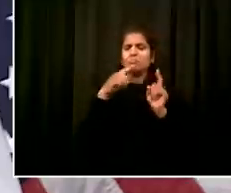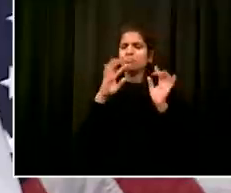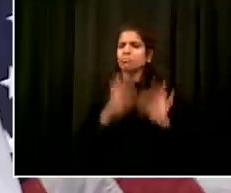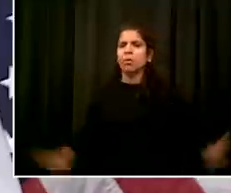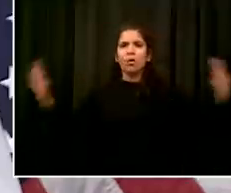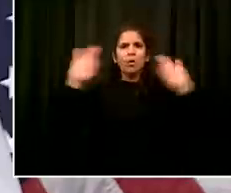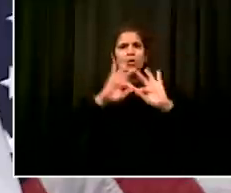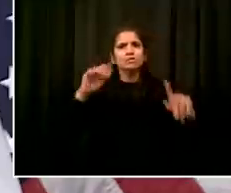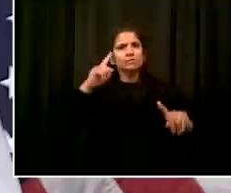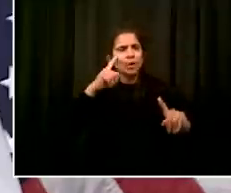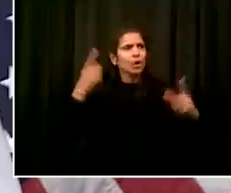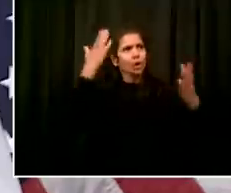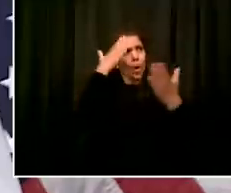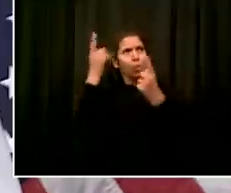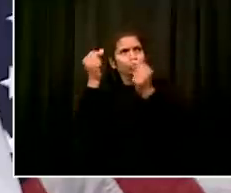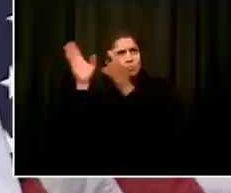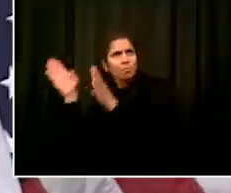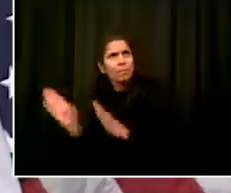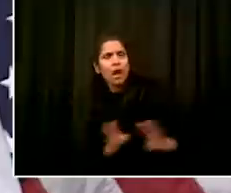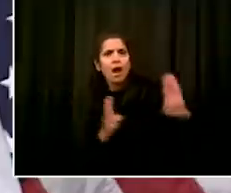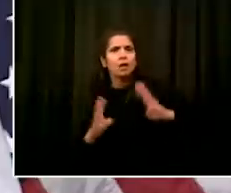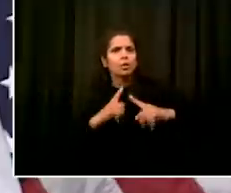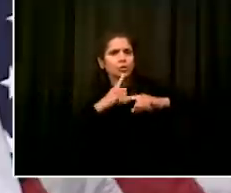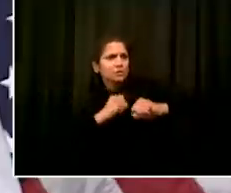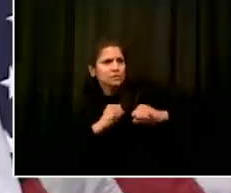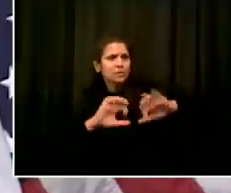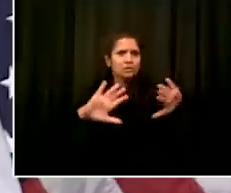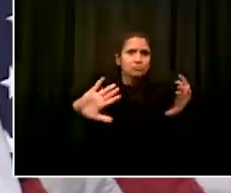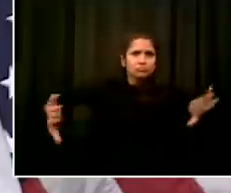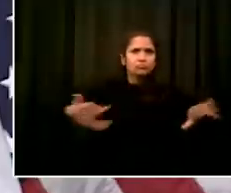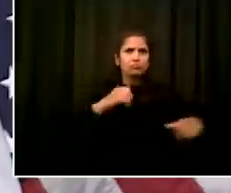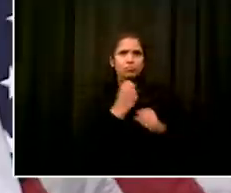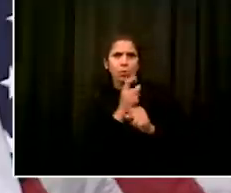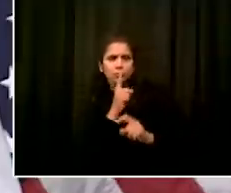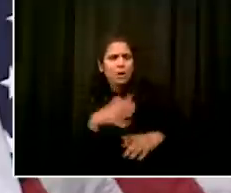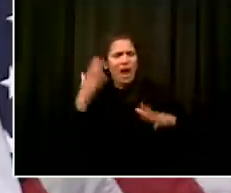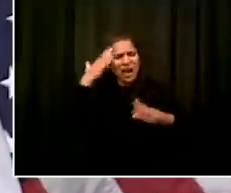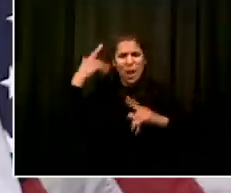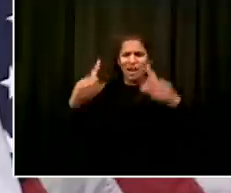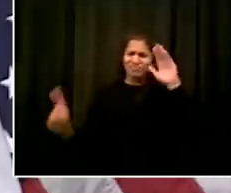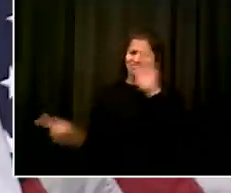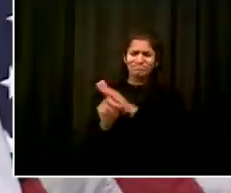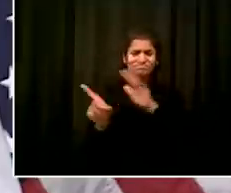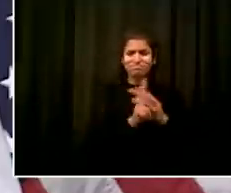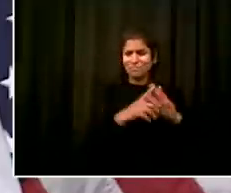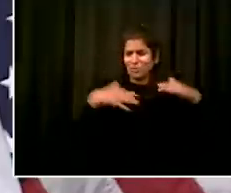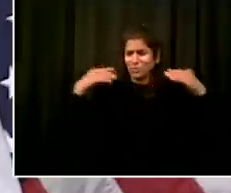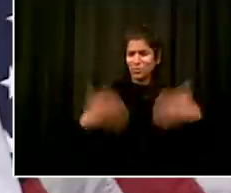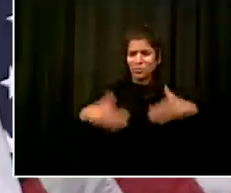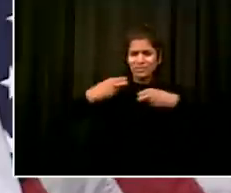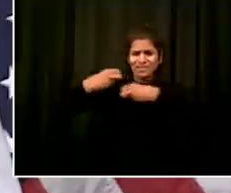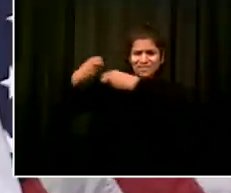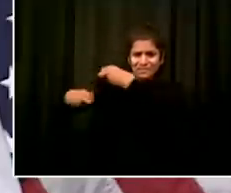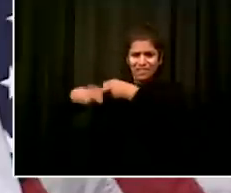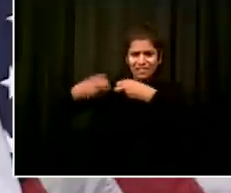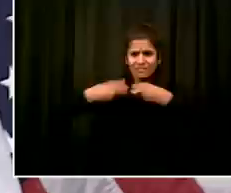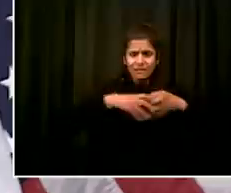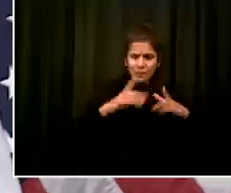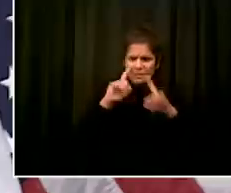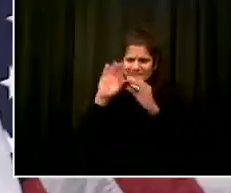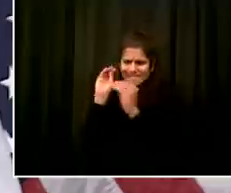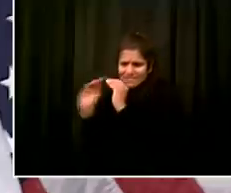in discussions coming out of One Police Plaza, brought over here, talked through, we determined things together. There's no